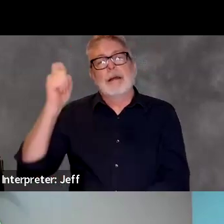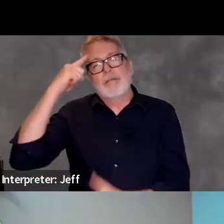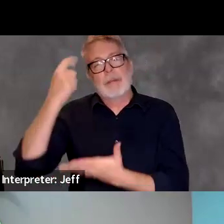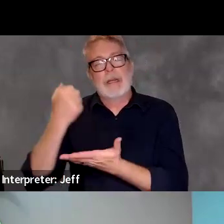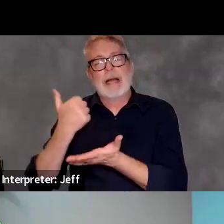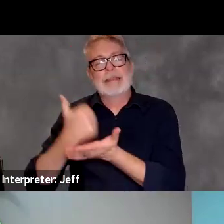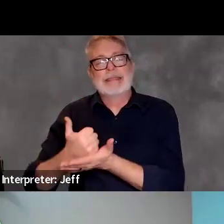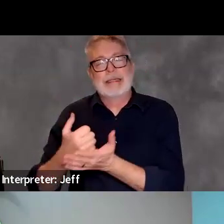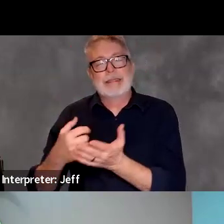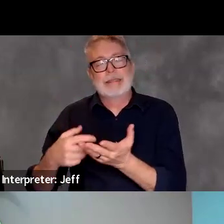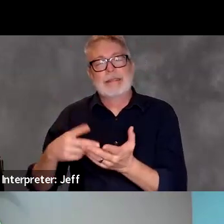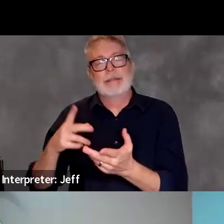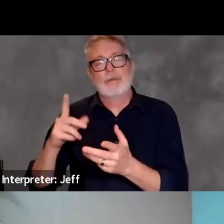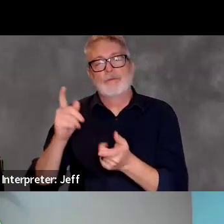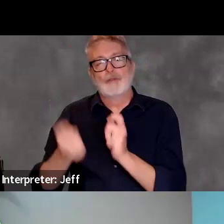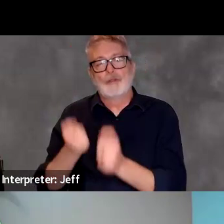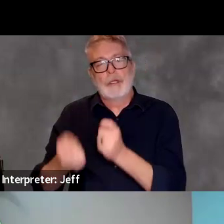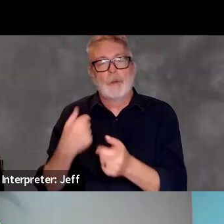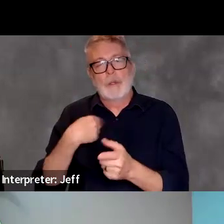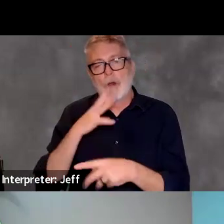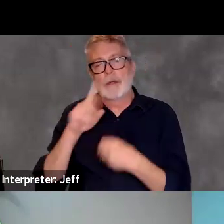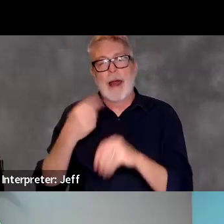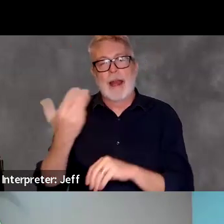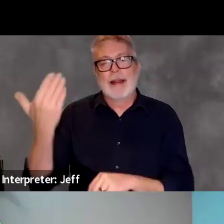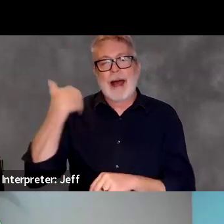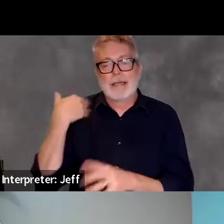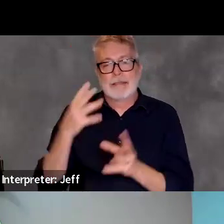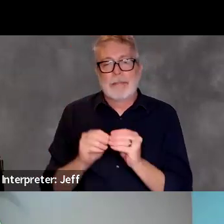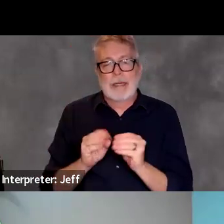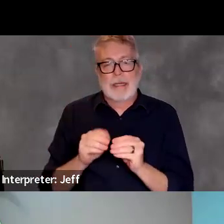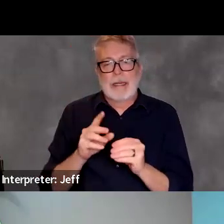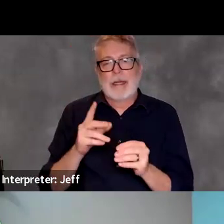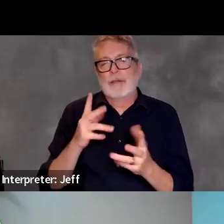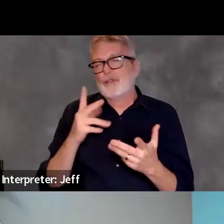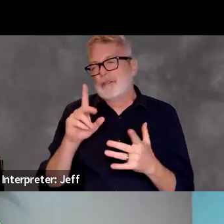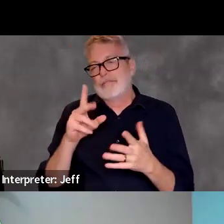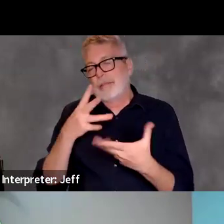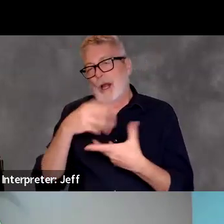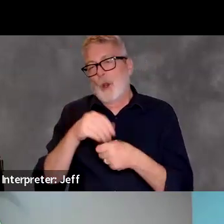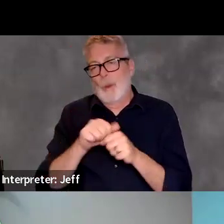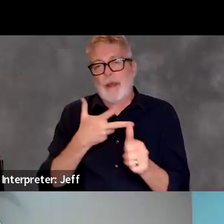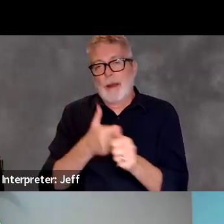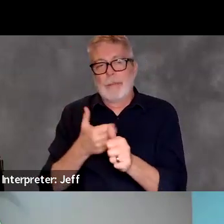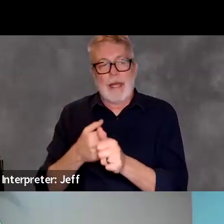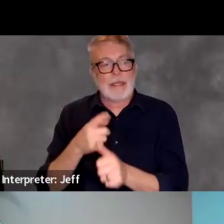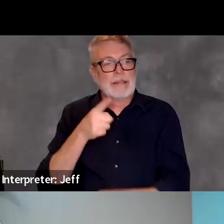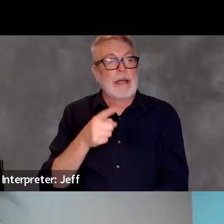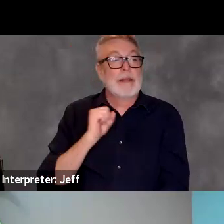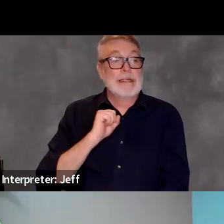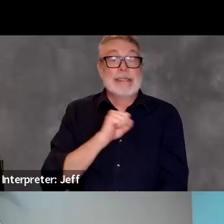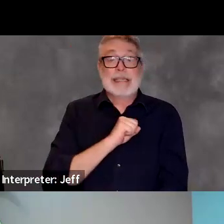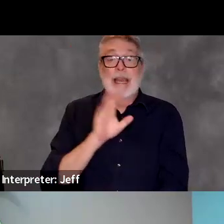lot about last week, our last Capitol chat and in our updates. The Senate's one is the one that